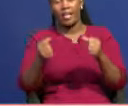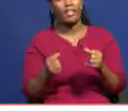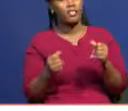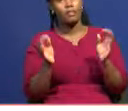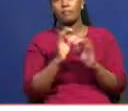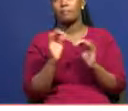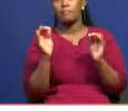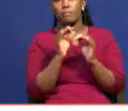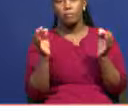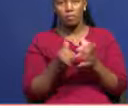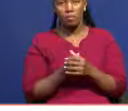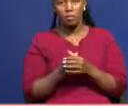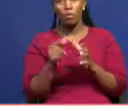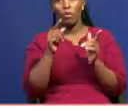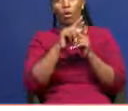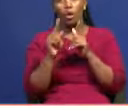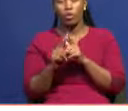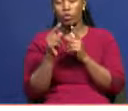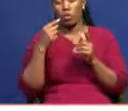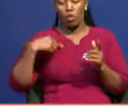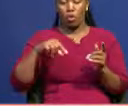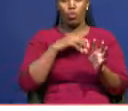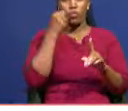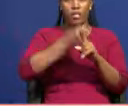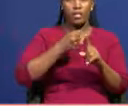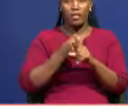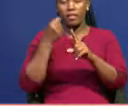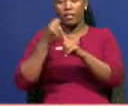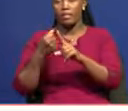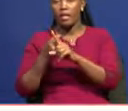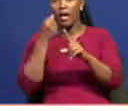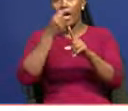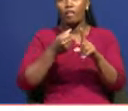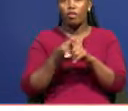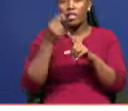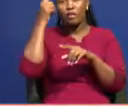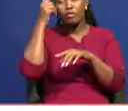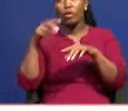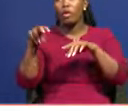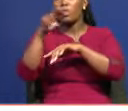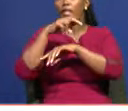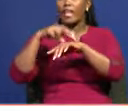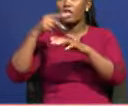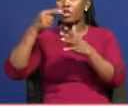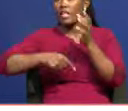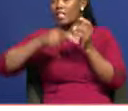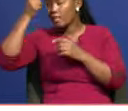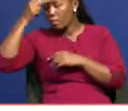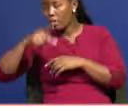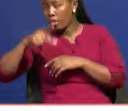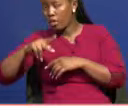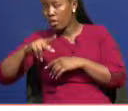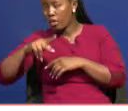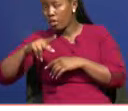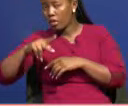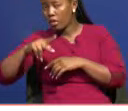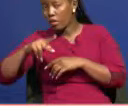see the reason we advocate for national tax policy is because of the changes that come with the